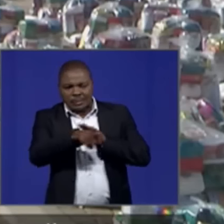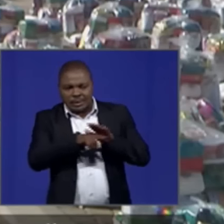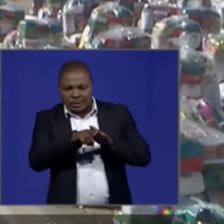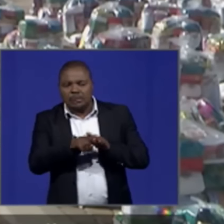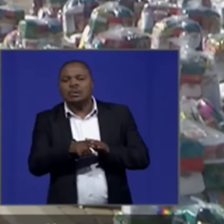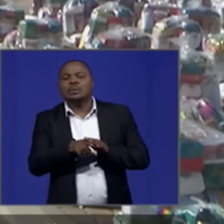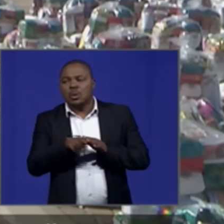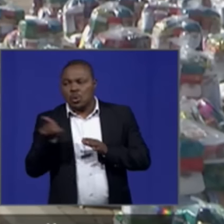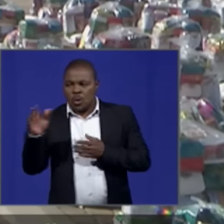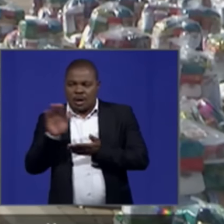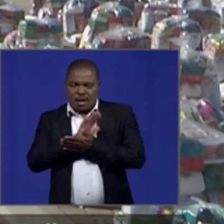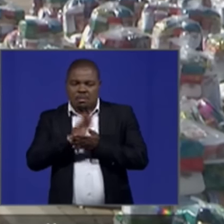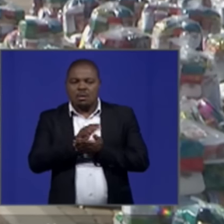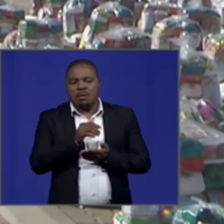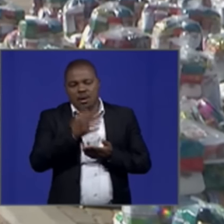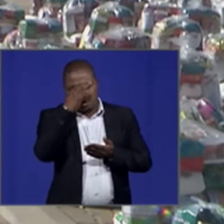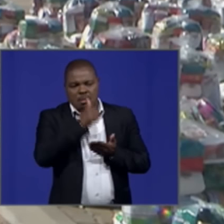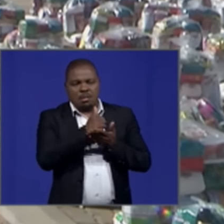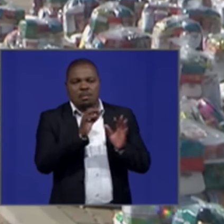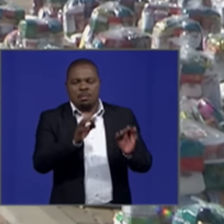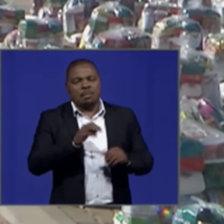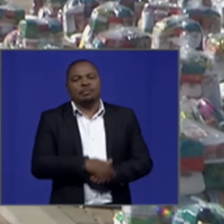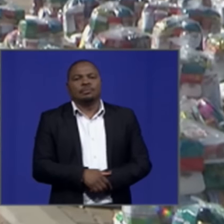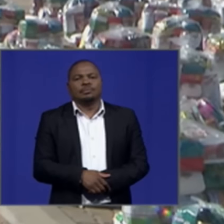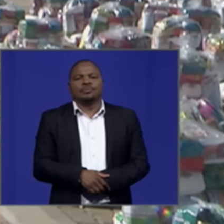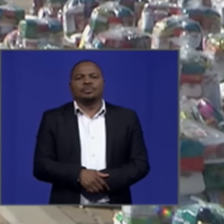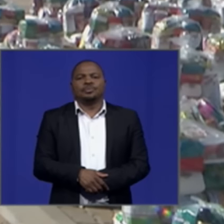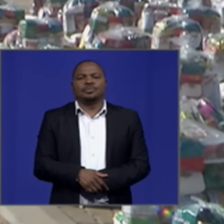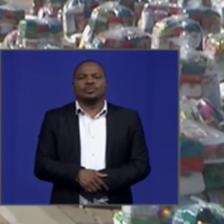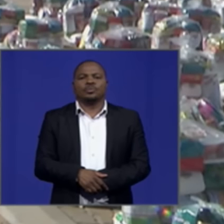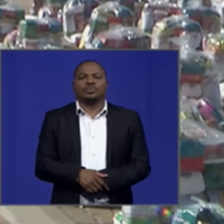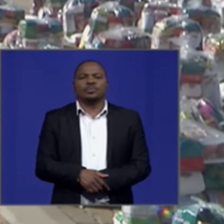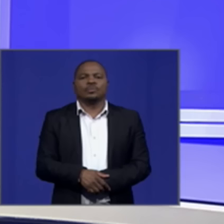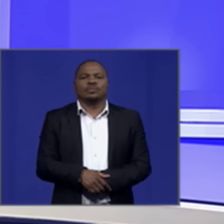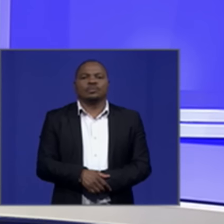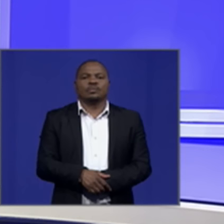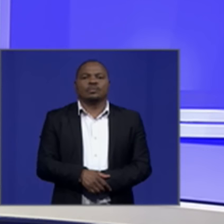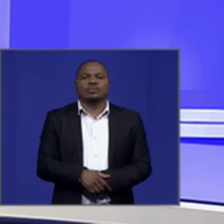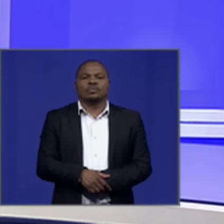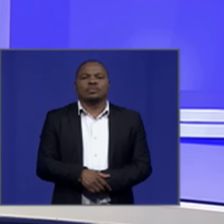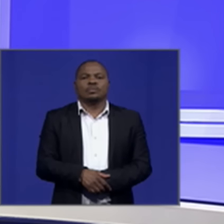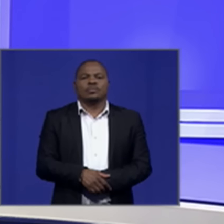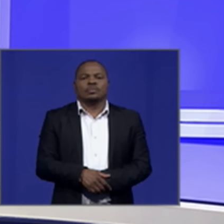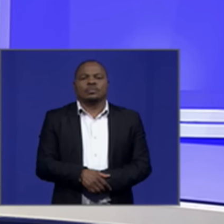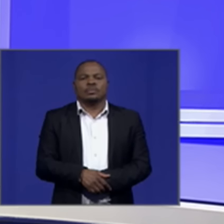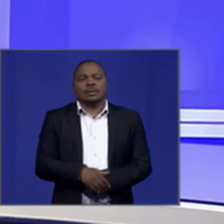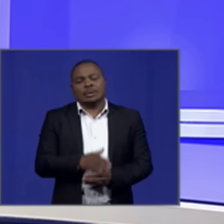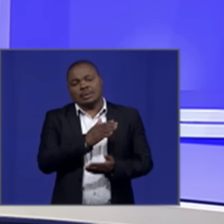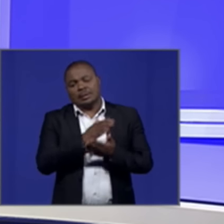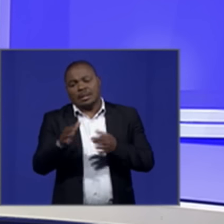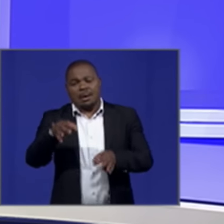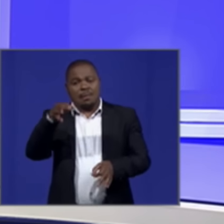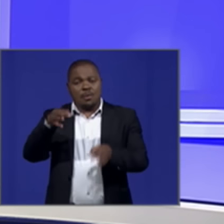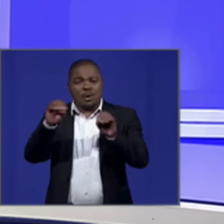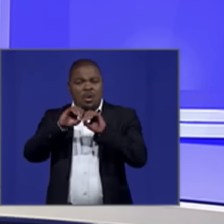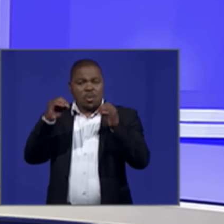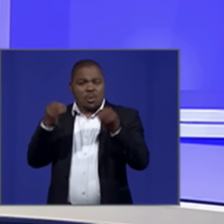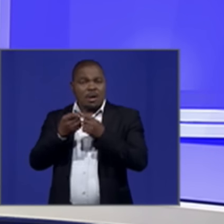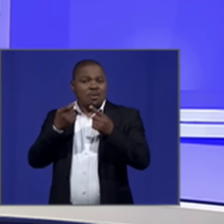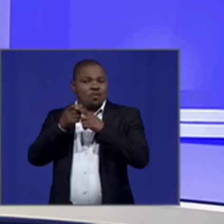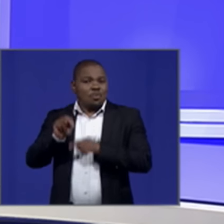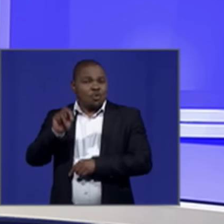sedika. Thabang Morutlwa, SABC News, Taung. Makoko mangwe a sepolotiki kwa Northern